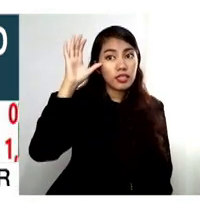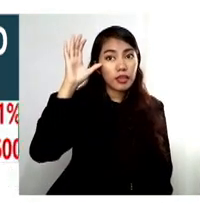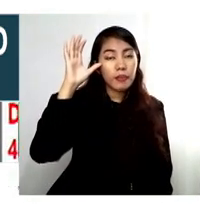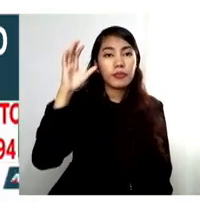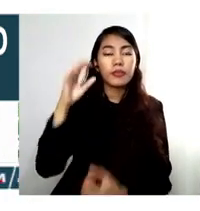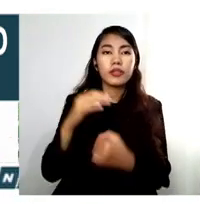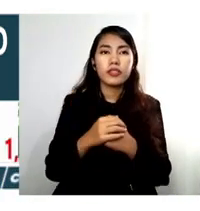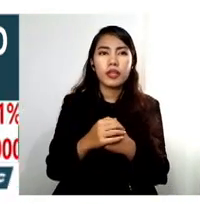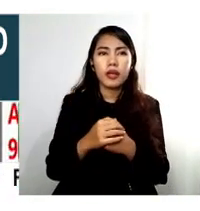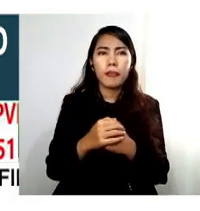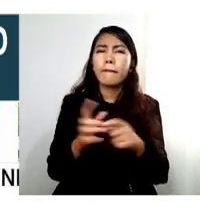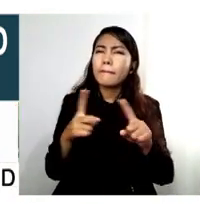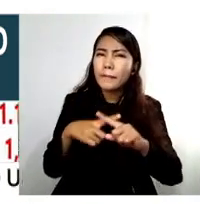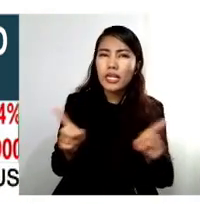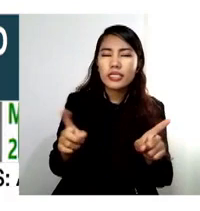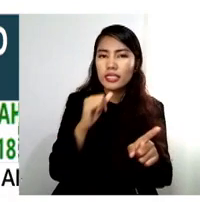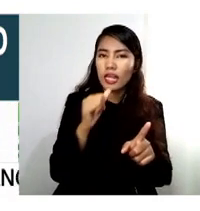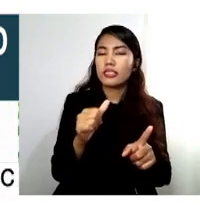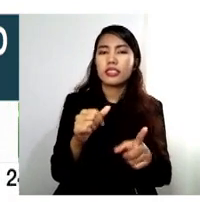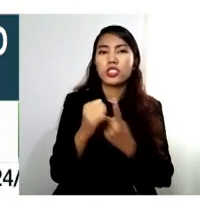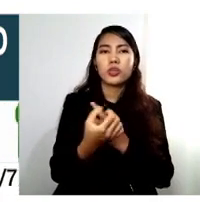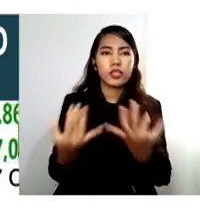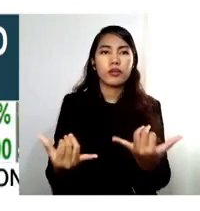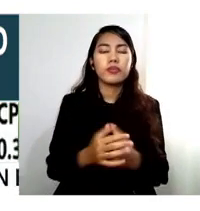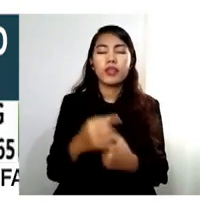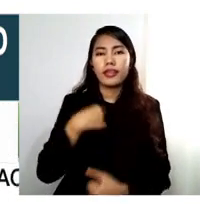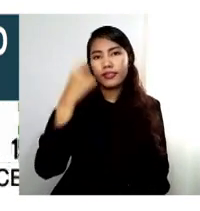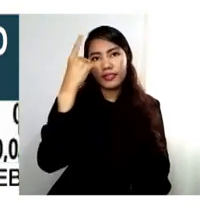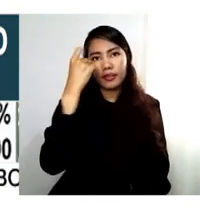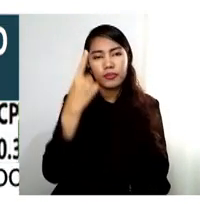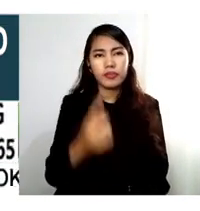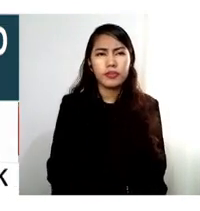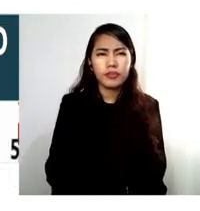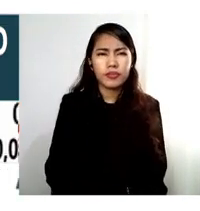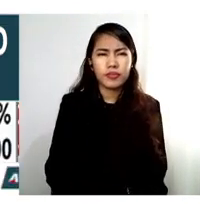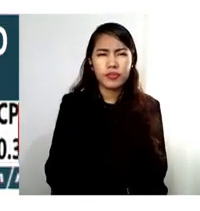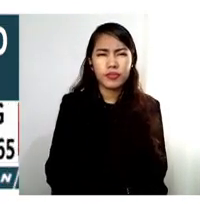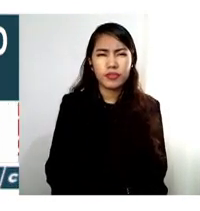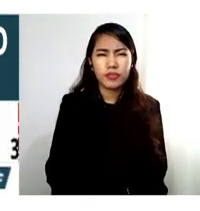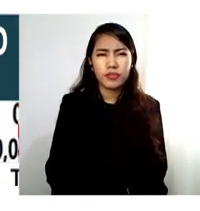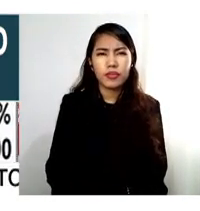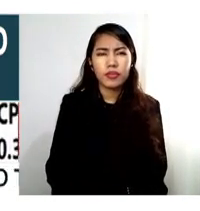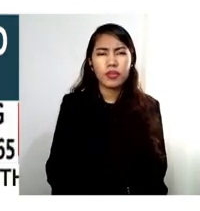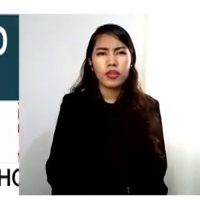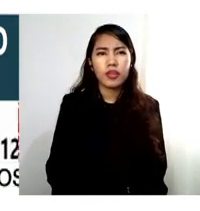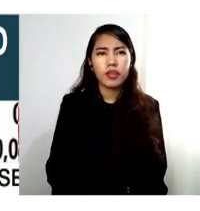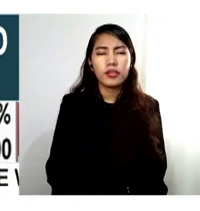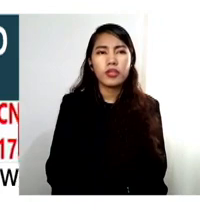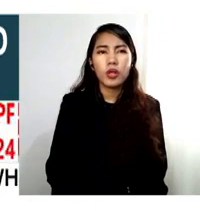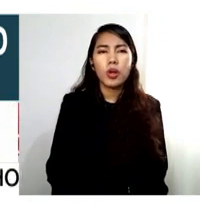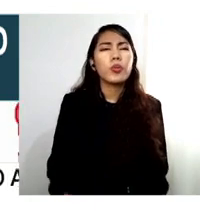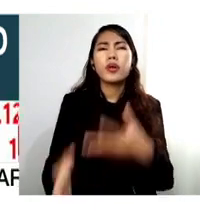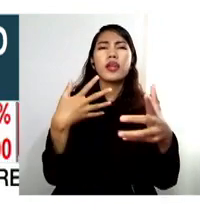agreement was. But that's not the case, I understand. Whoever the next speaker will be, Mr. Secretary, what are the